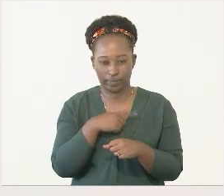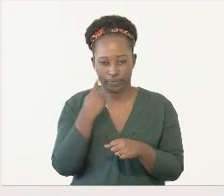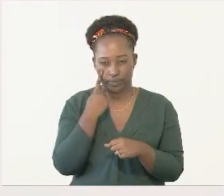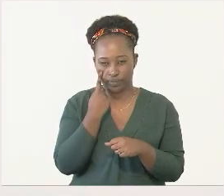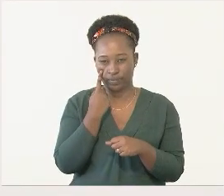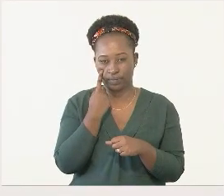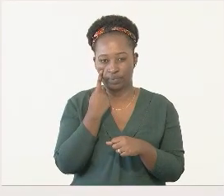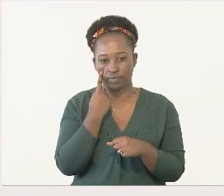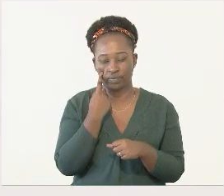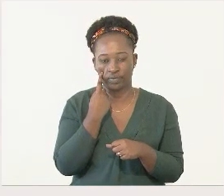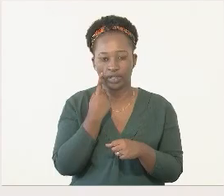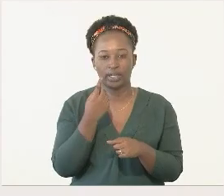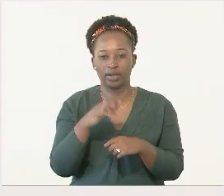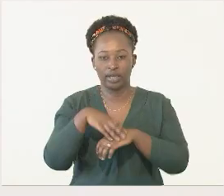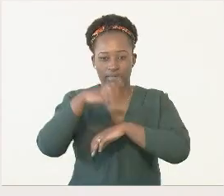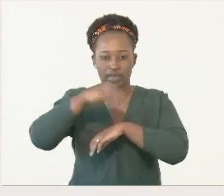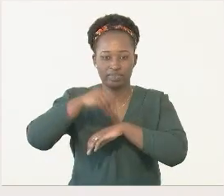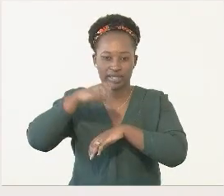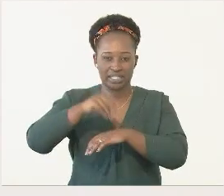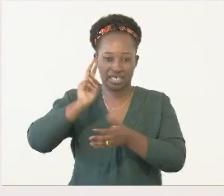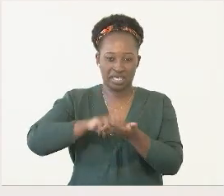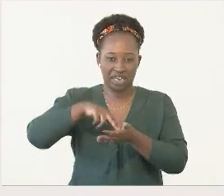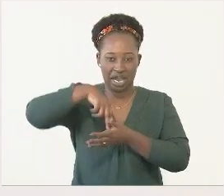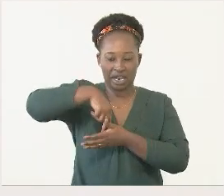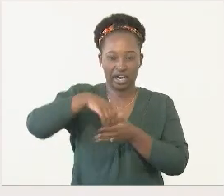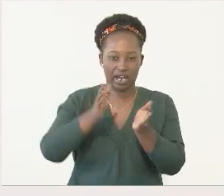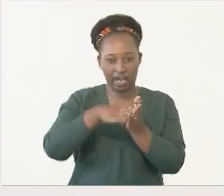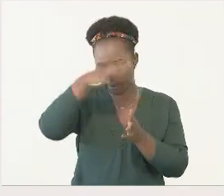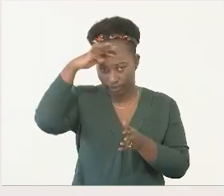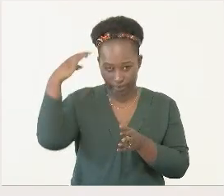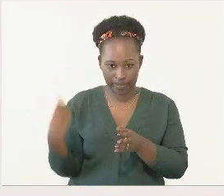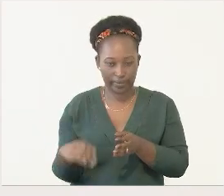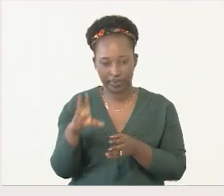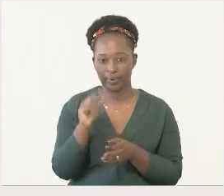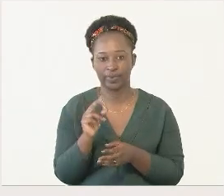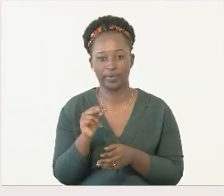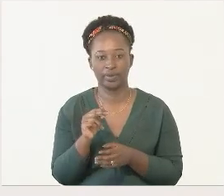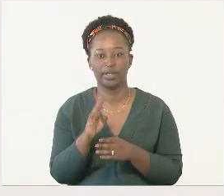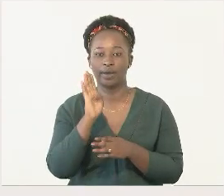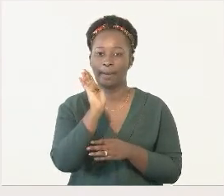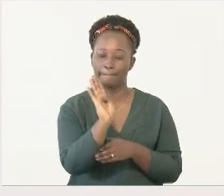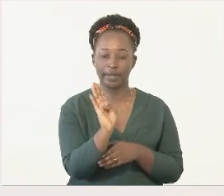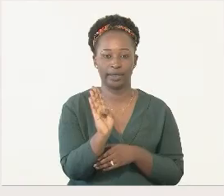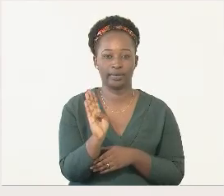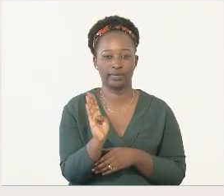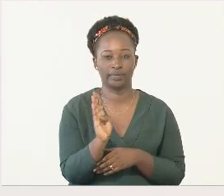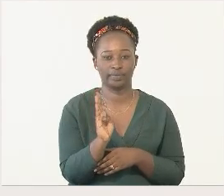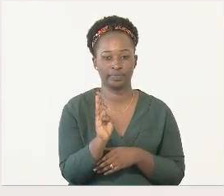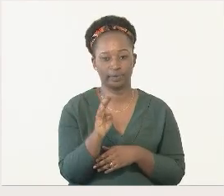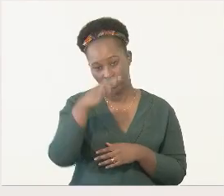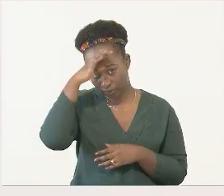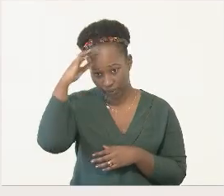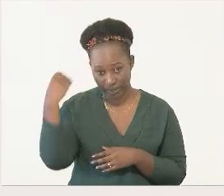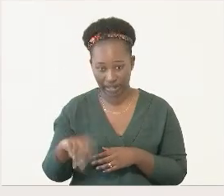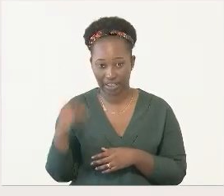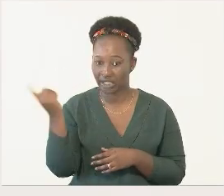arterioles constrict, the hair stands on the end, and sweat production ceases. So then B, there is also sweating